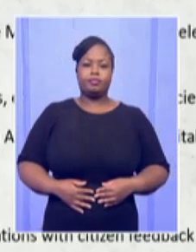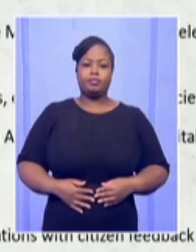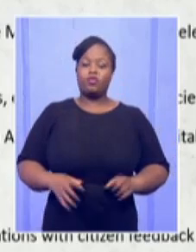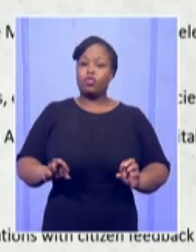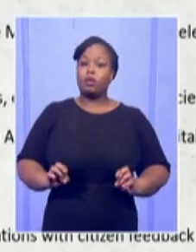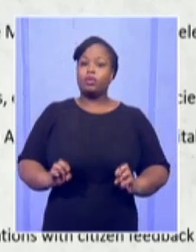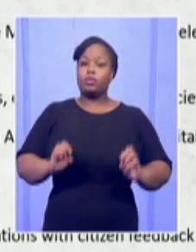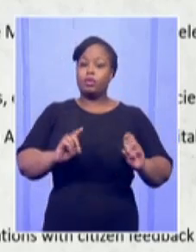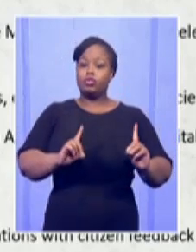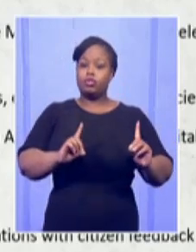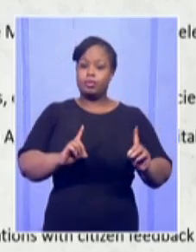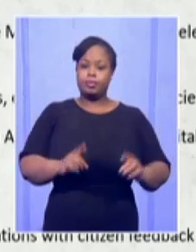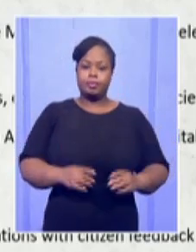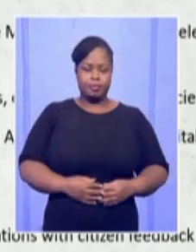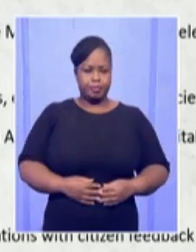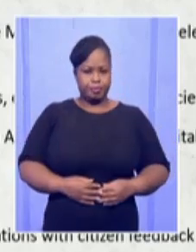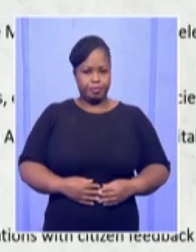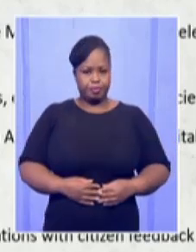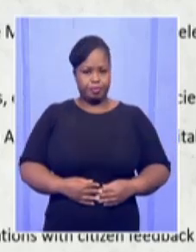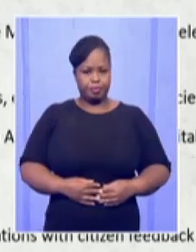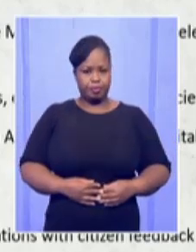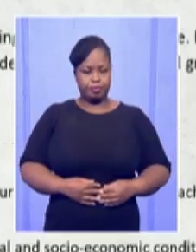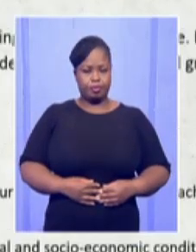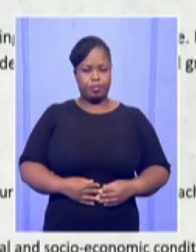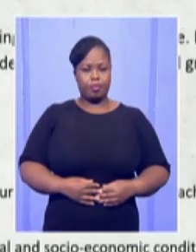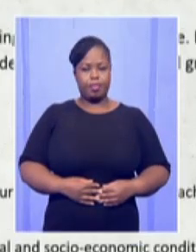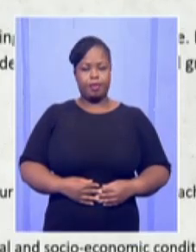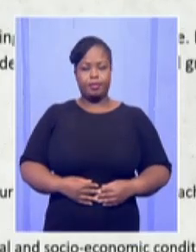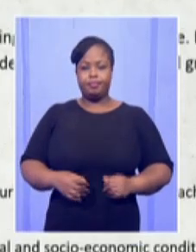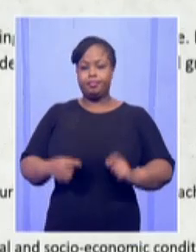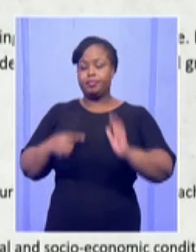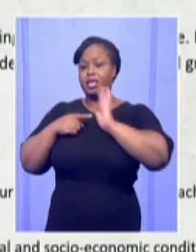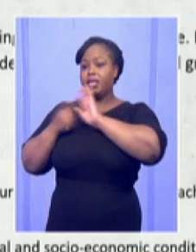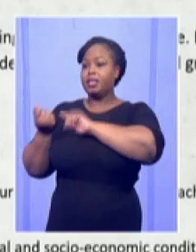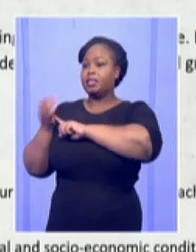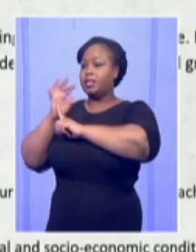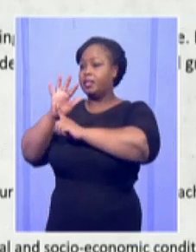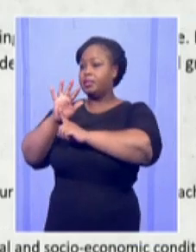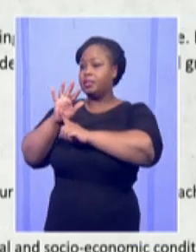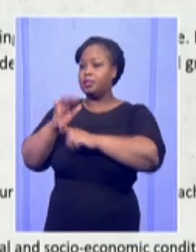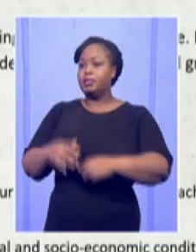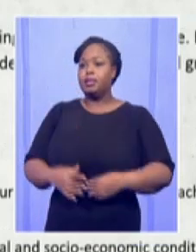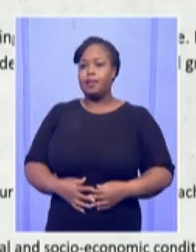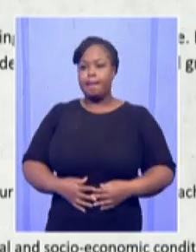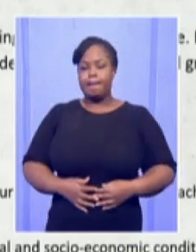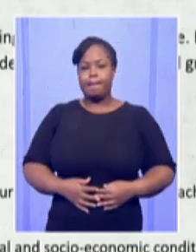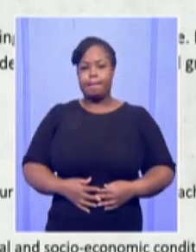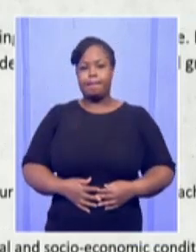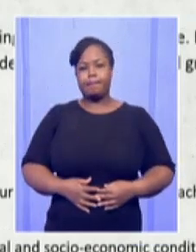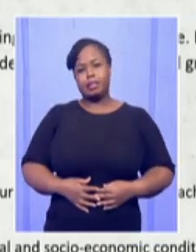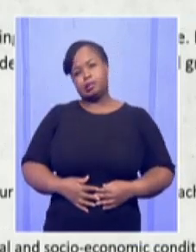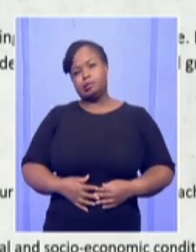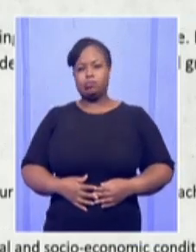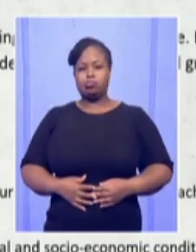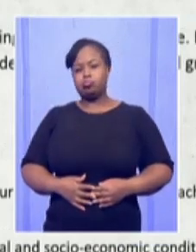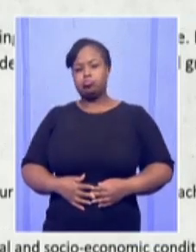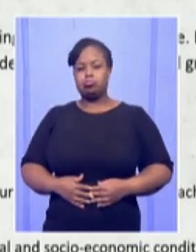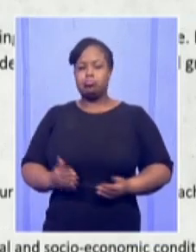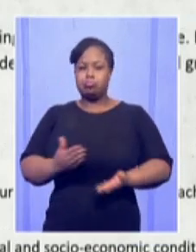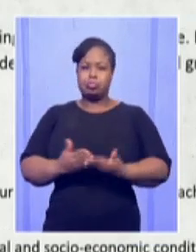education, in the next slide you will see that there were competing voices, very